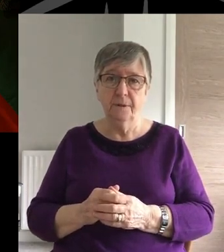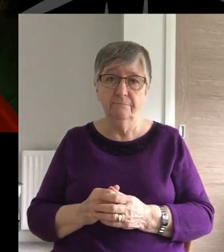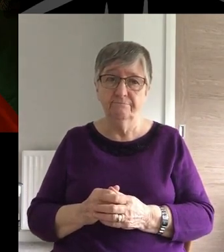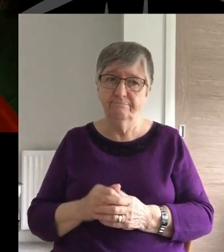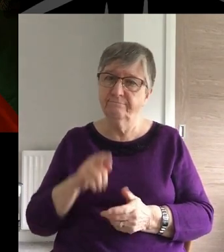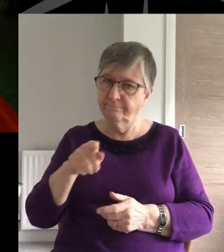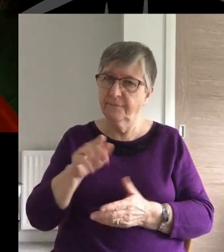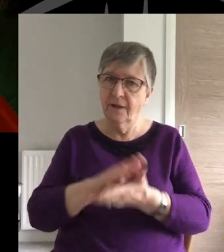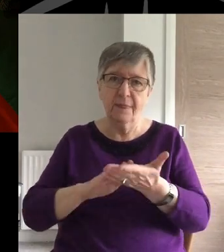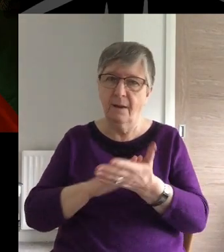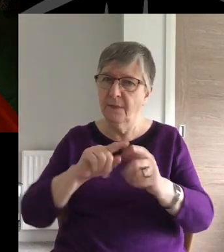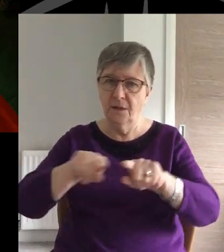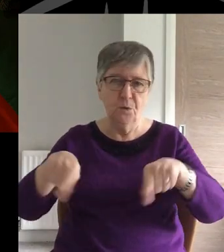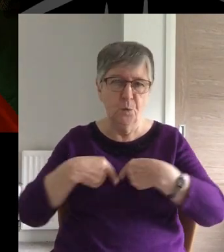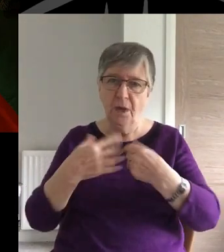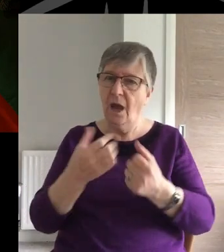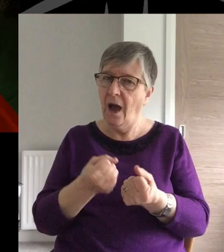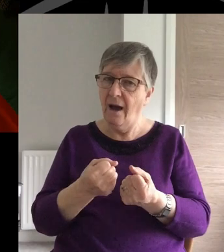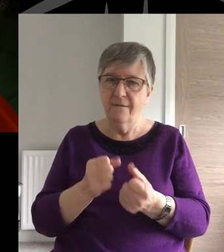There's a ground for hope.